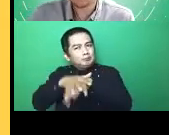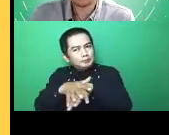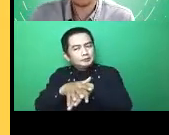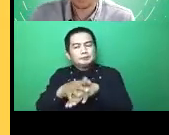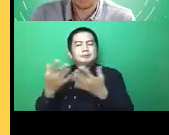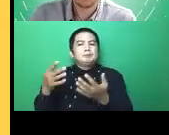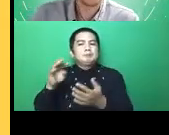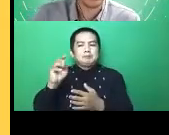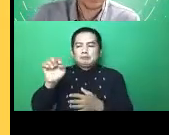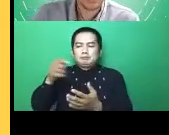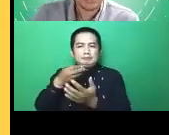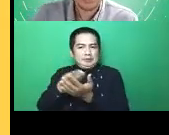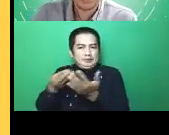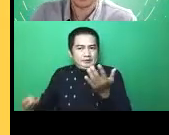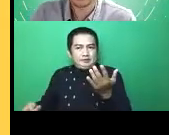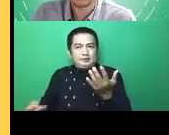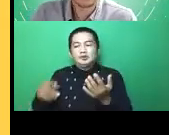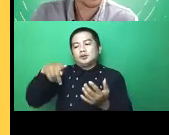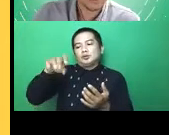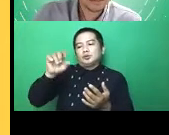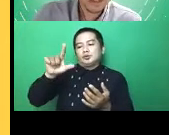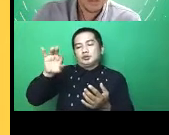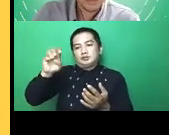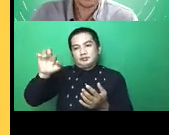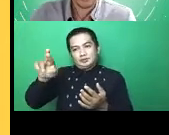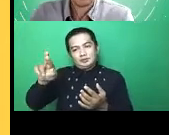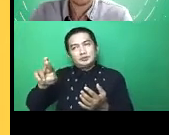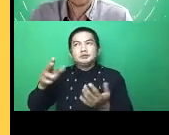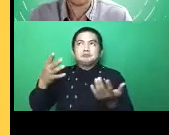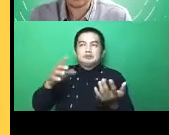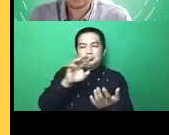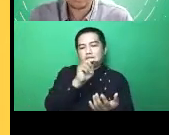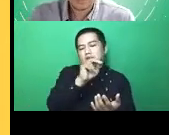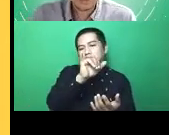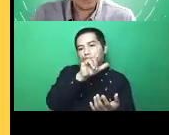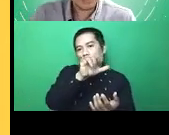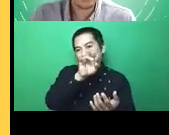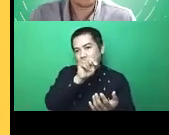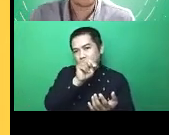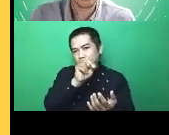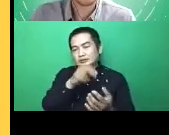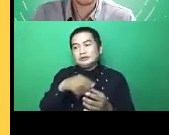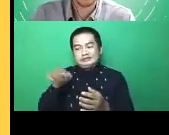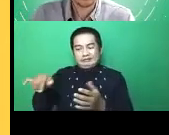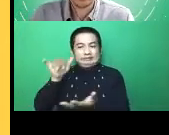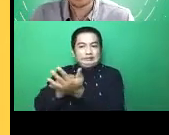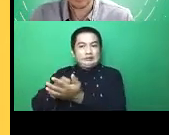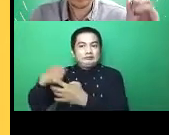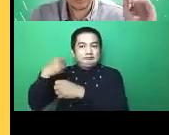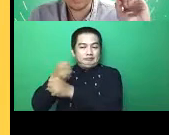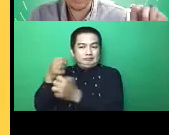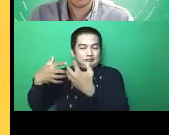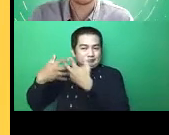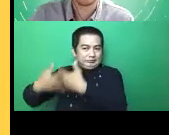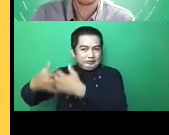of polymers. So this could be nylon, and you create shapes like these. These machines are usually more expensive because they usually